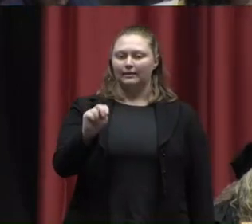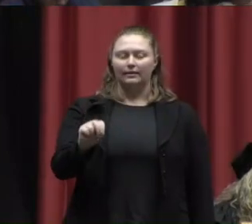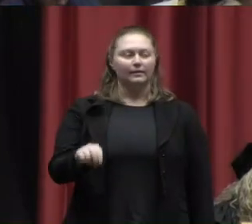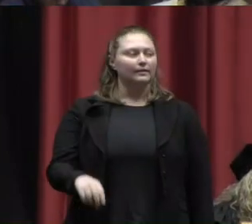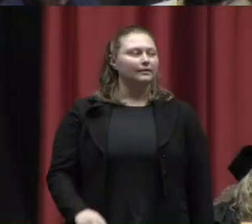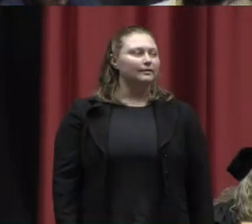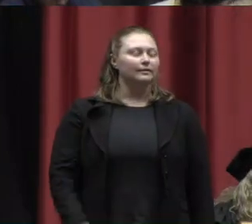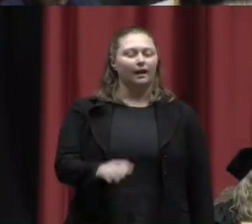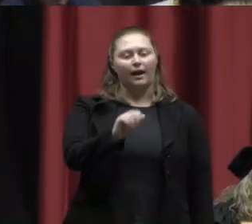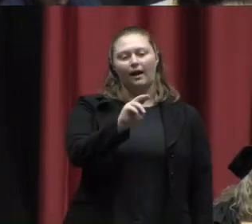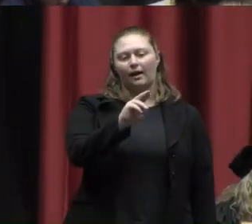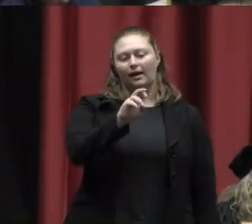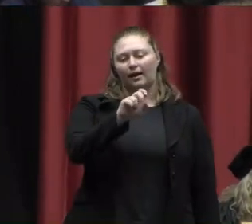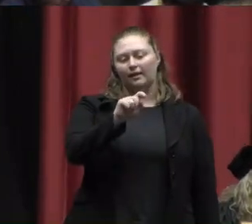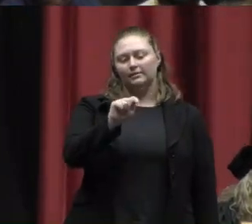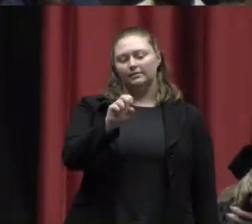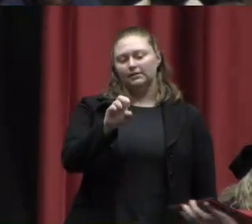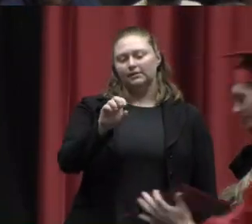Annette Quintana.